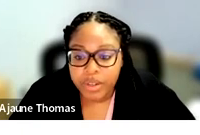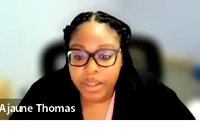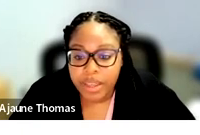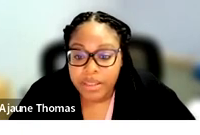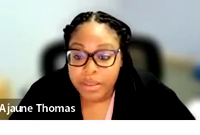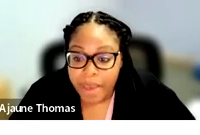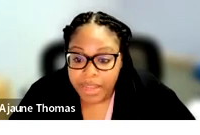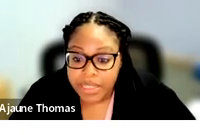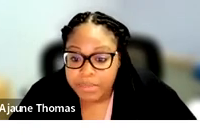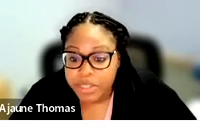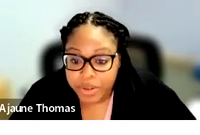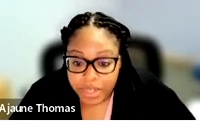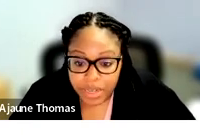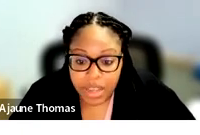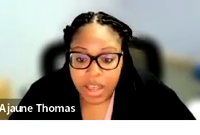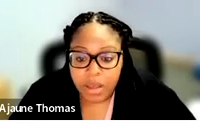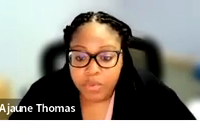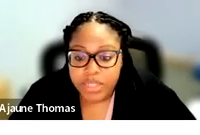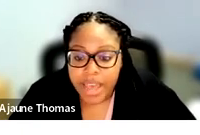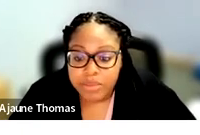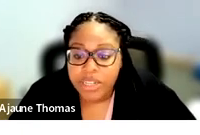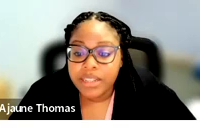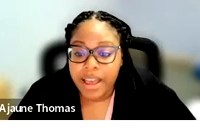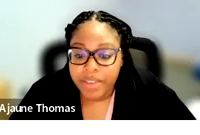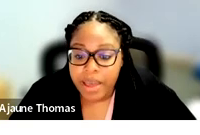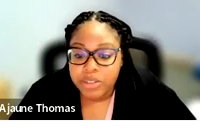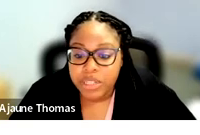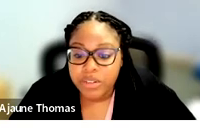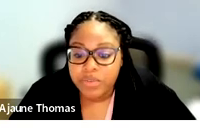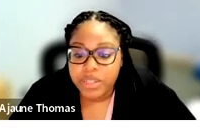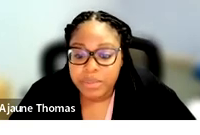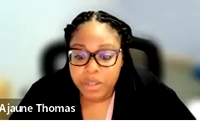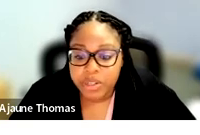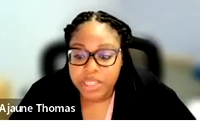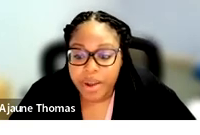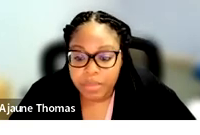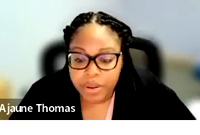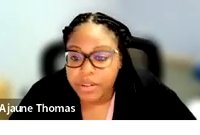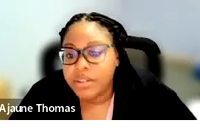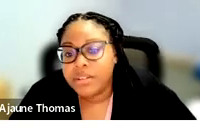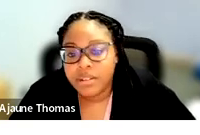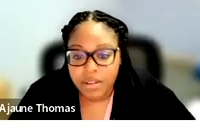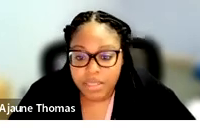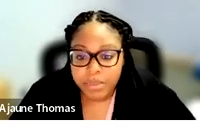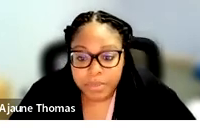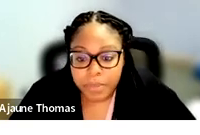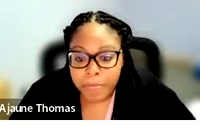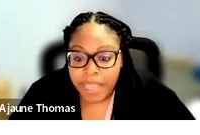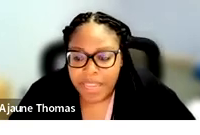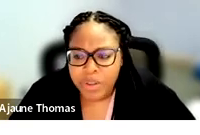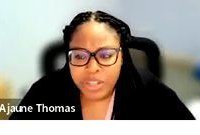VoiceOver in the Mac type screen, voice caption and live caption, voicemail transcriber.